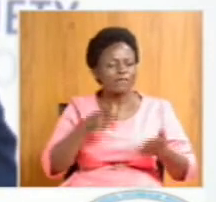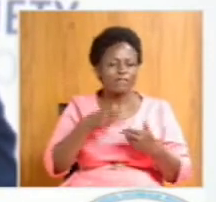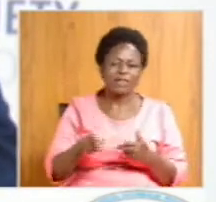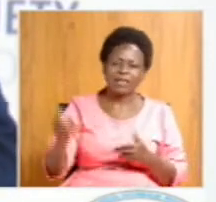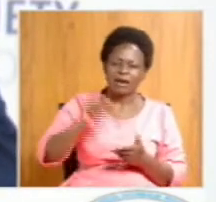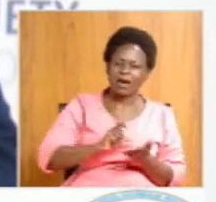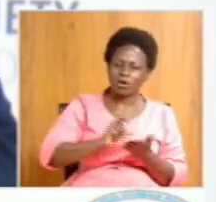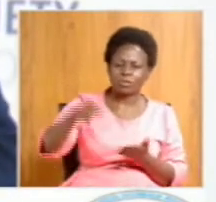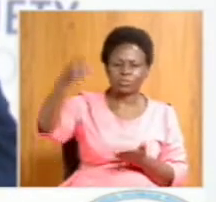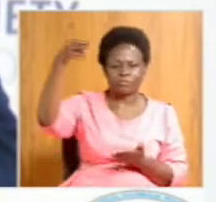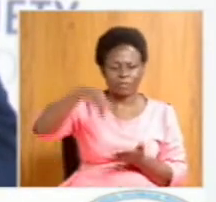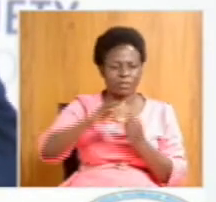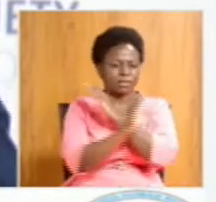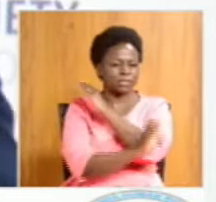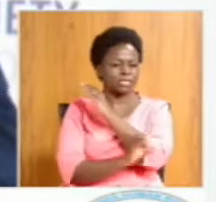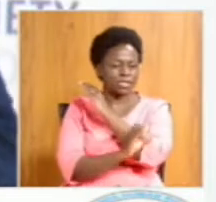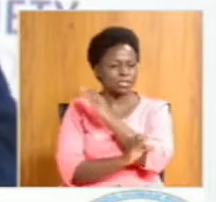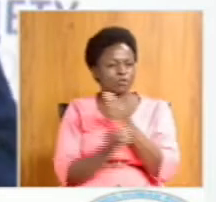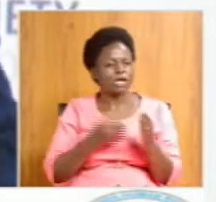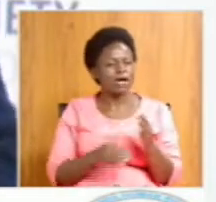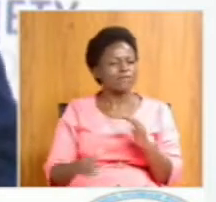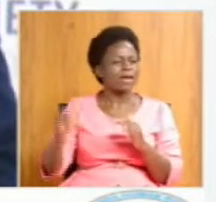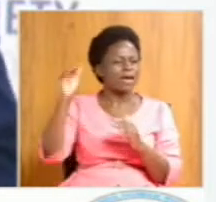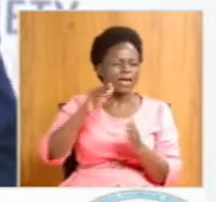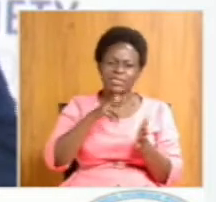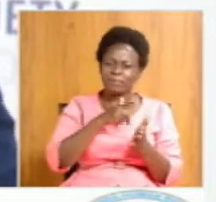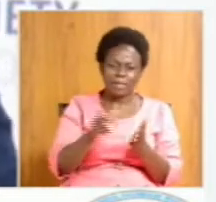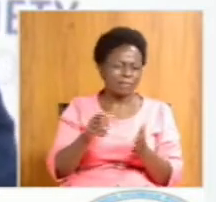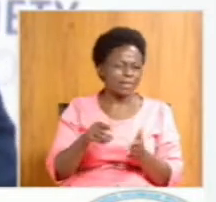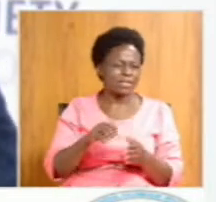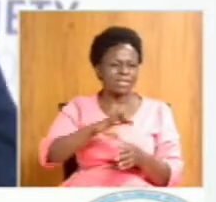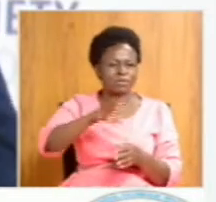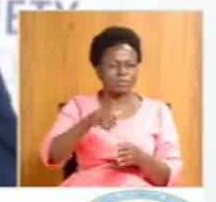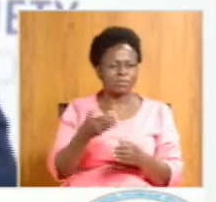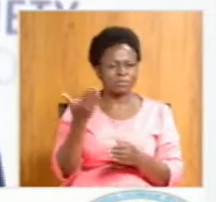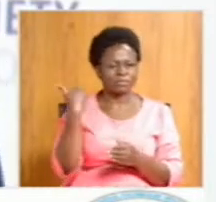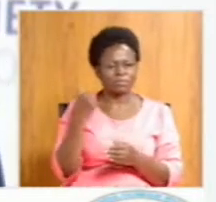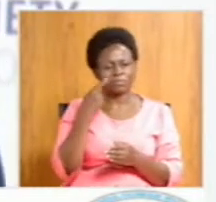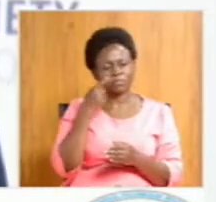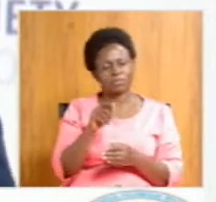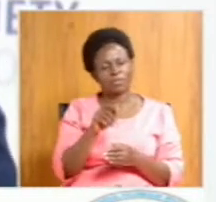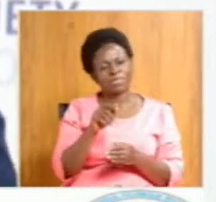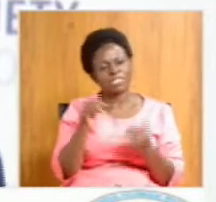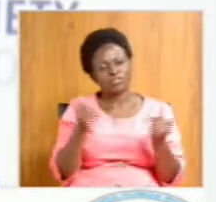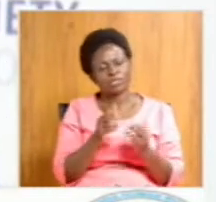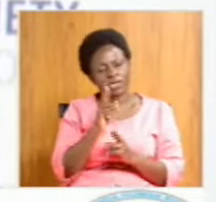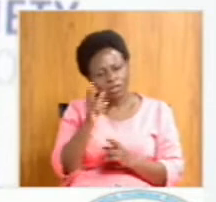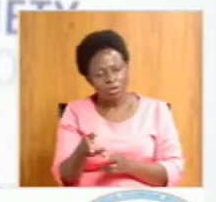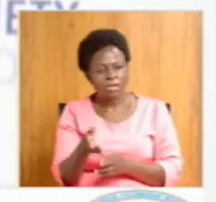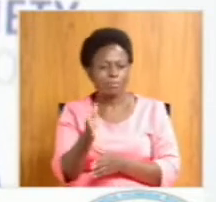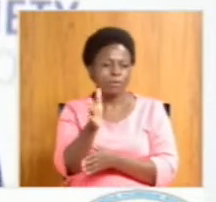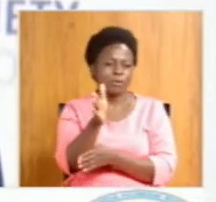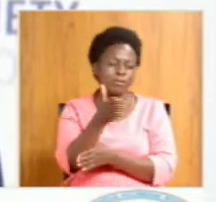high cost of power in this country. We have the highest tariff in the region. Just last night I was watching news and the Honorable Minister